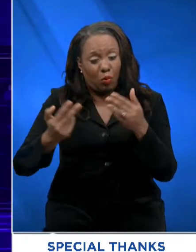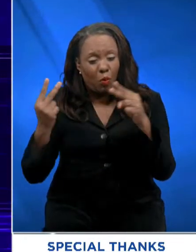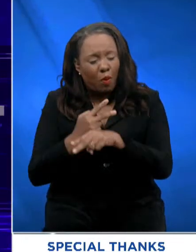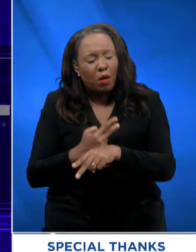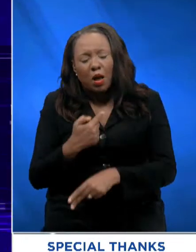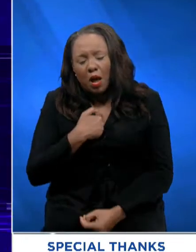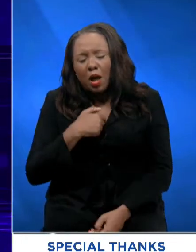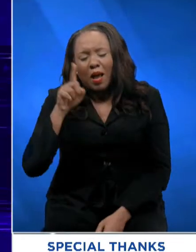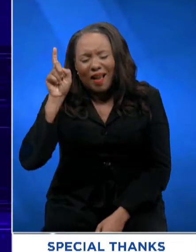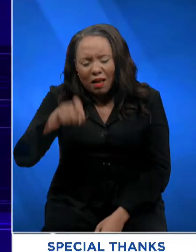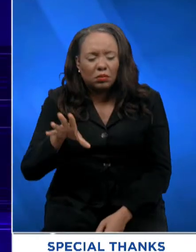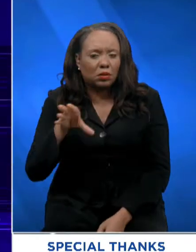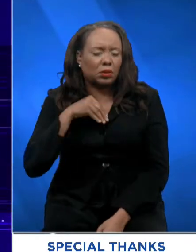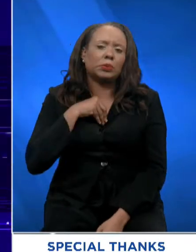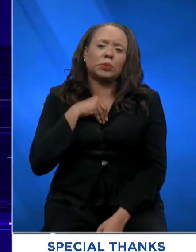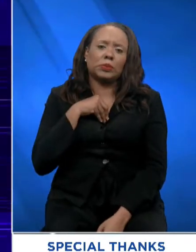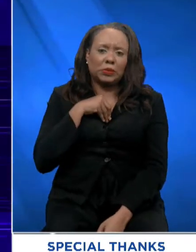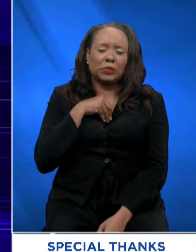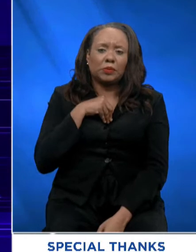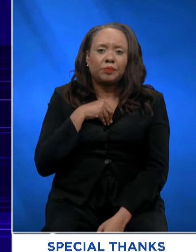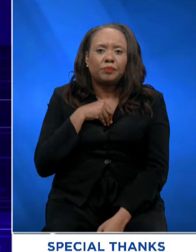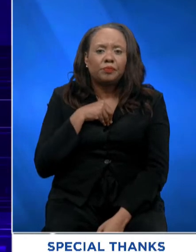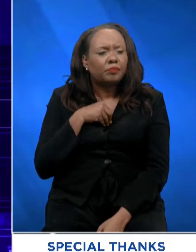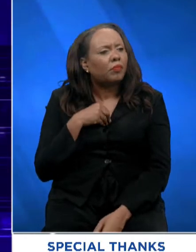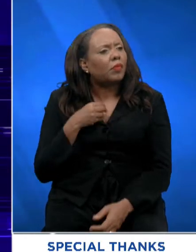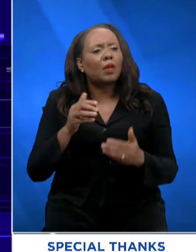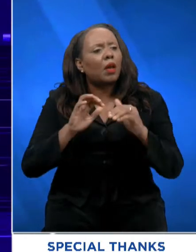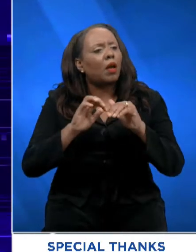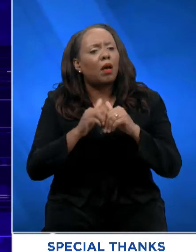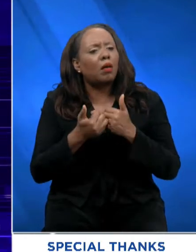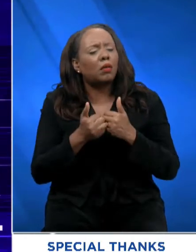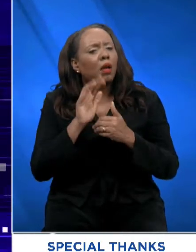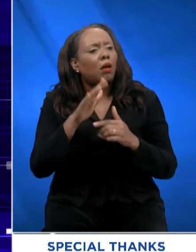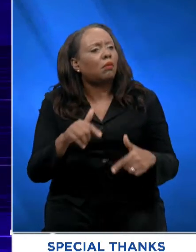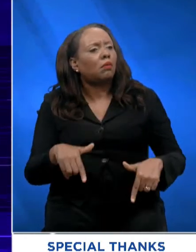down. So how did you adjust after that?